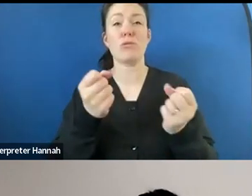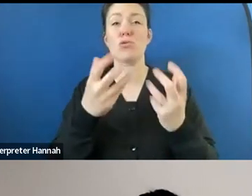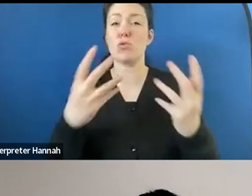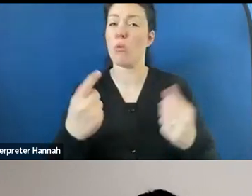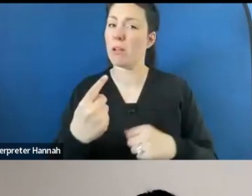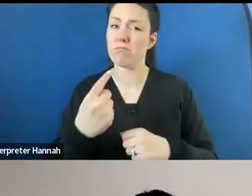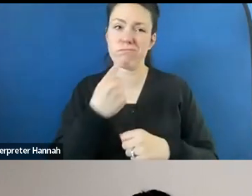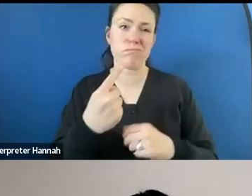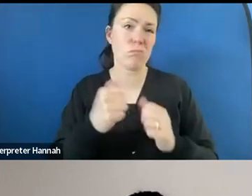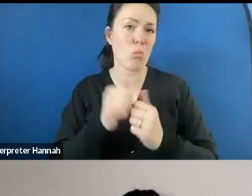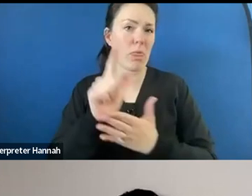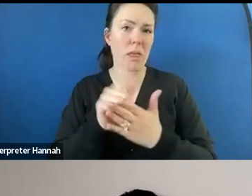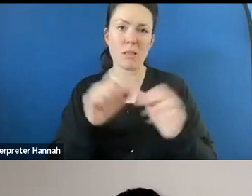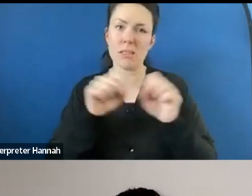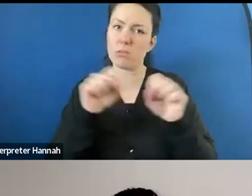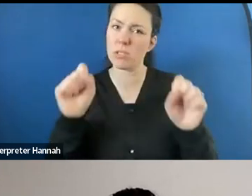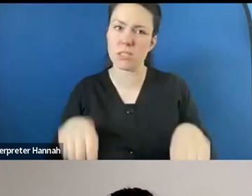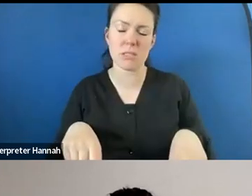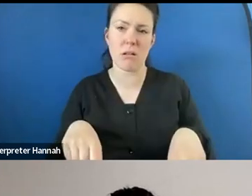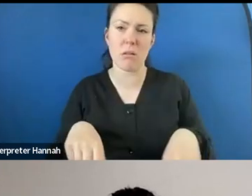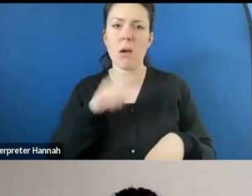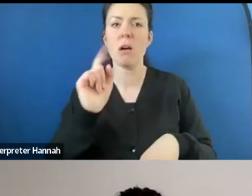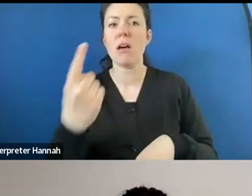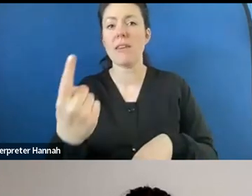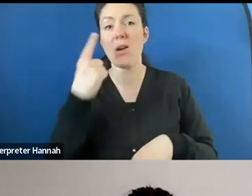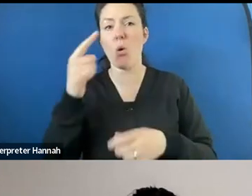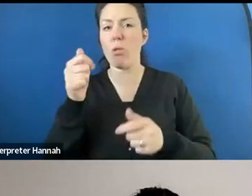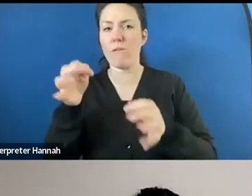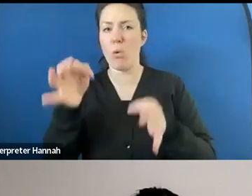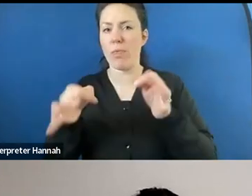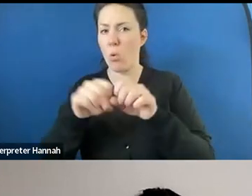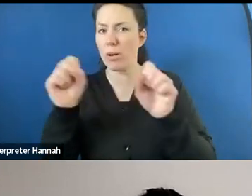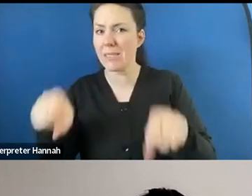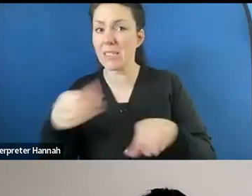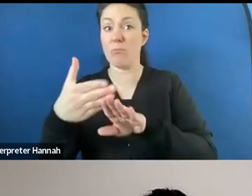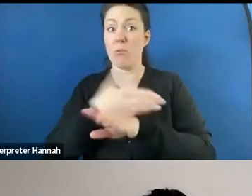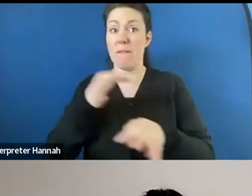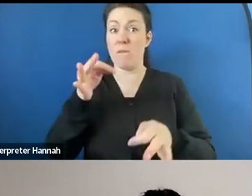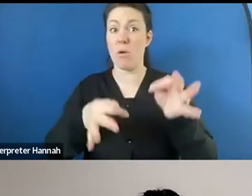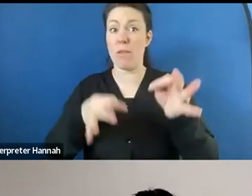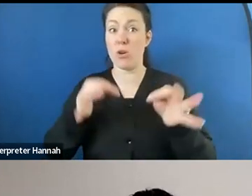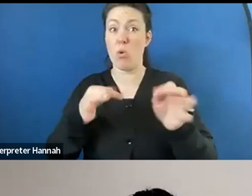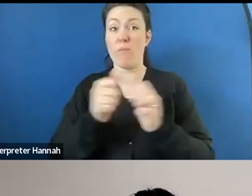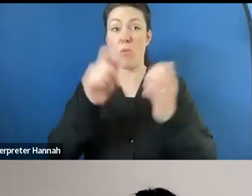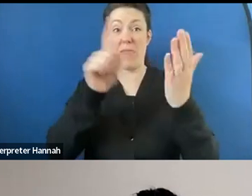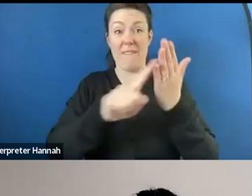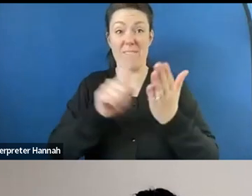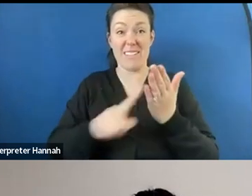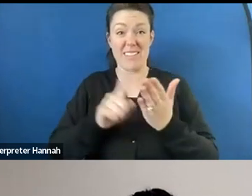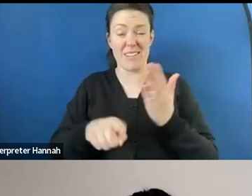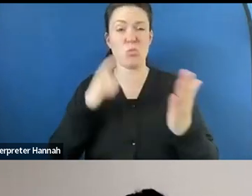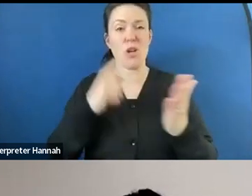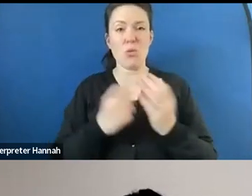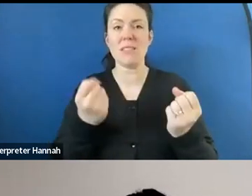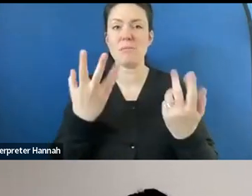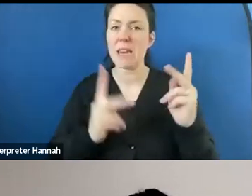disappointment in the legal system, not just when it gets to the courts, but even before it gets there and through investigations. So even